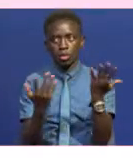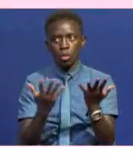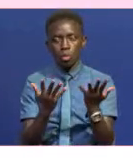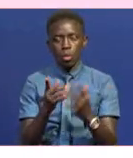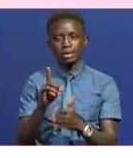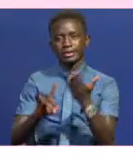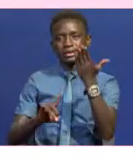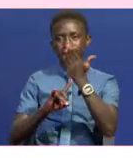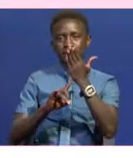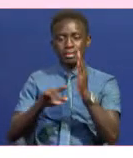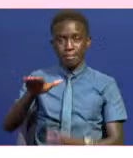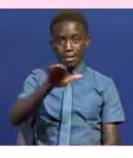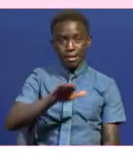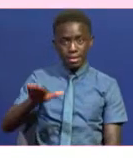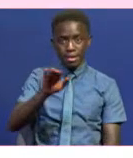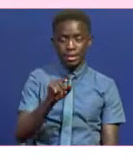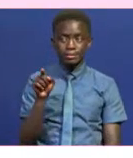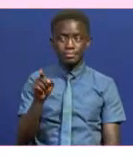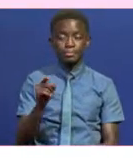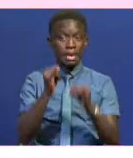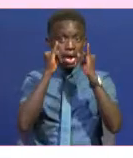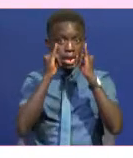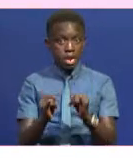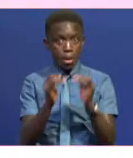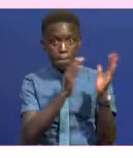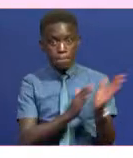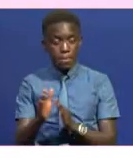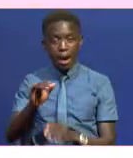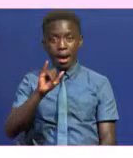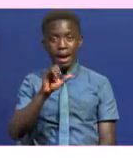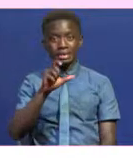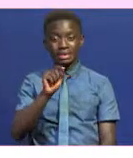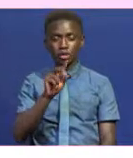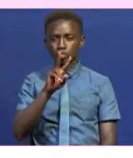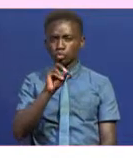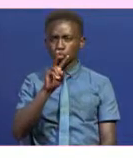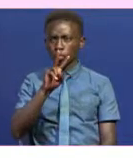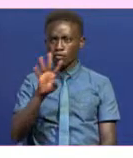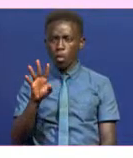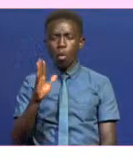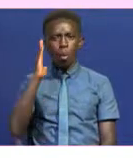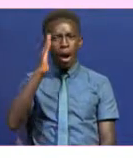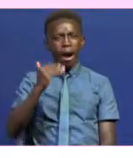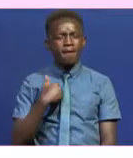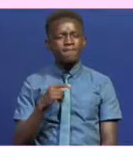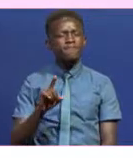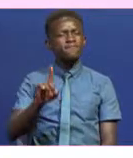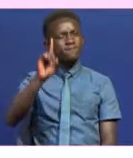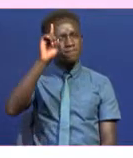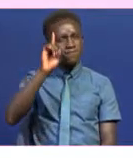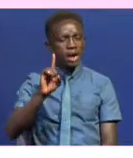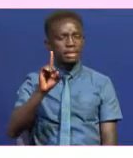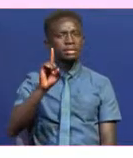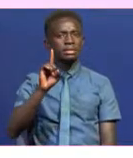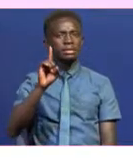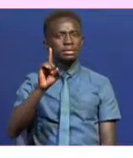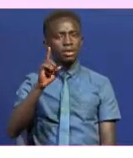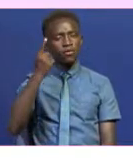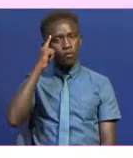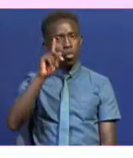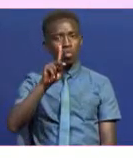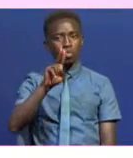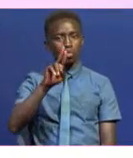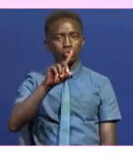new arrangement, the ICT Week 24 will culminate with the first edition of the KUZA ICT Awards.